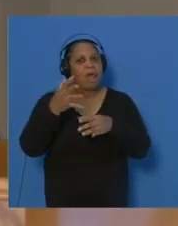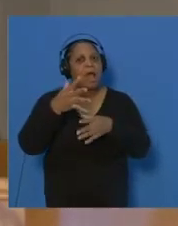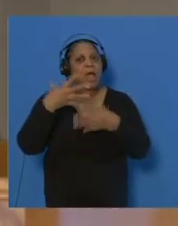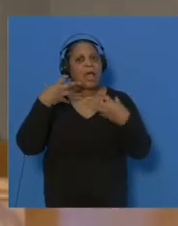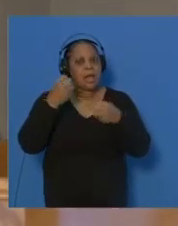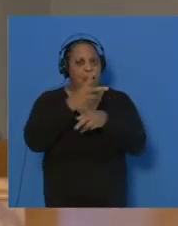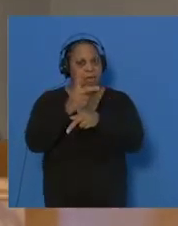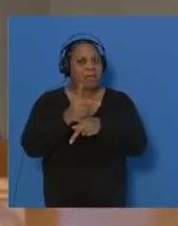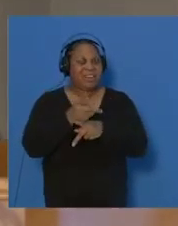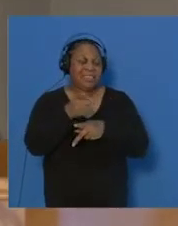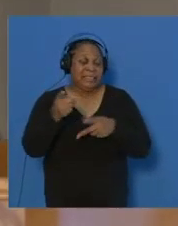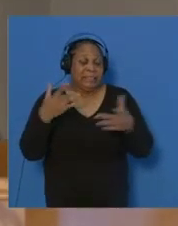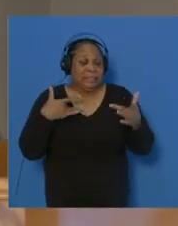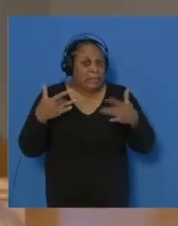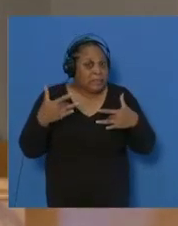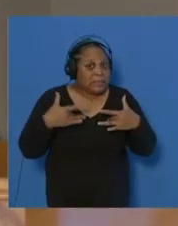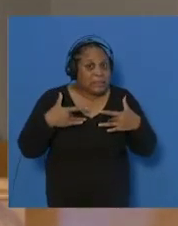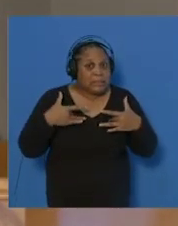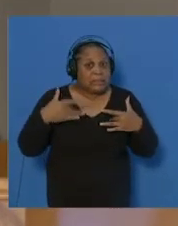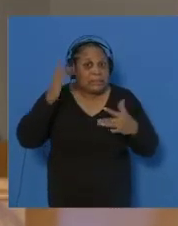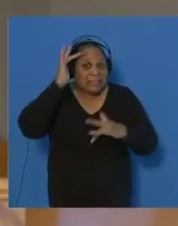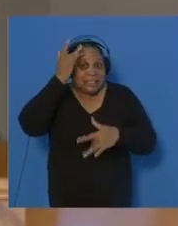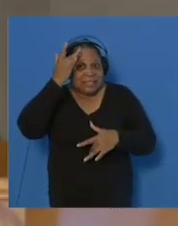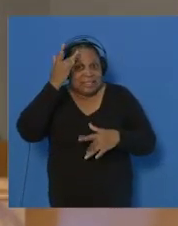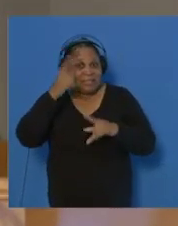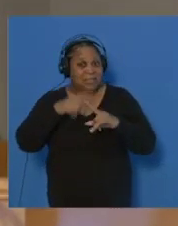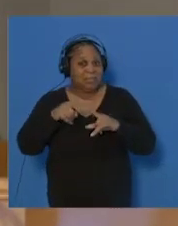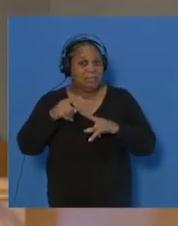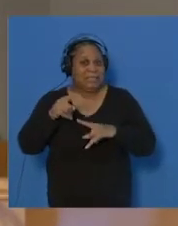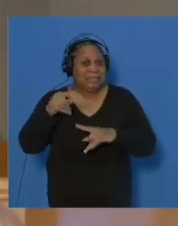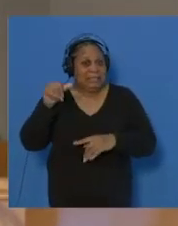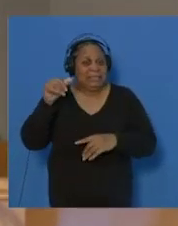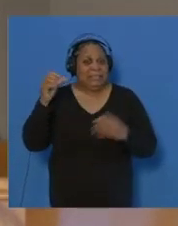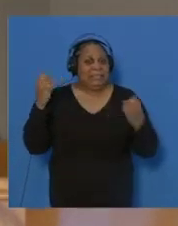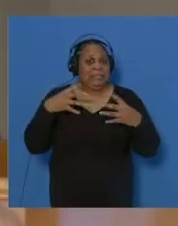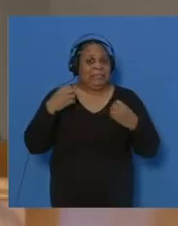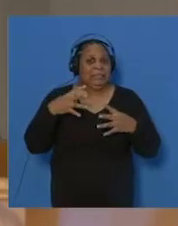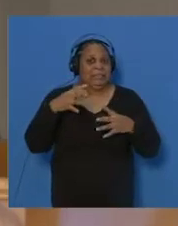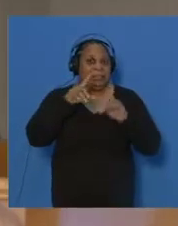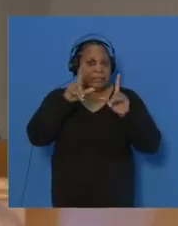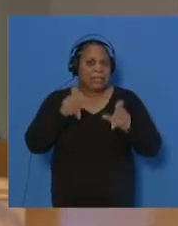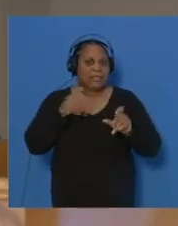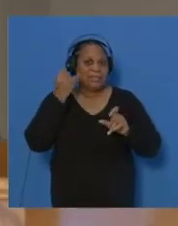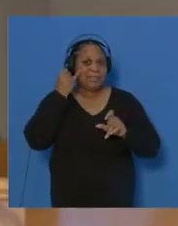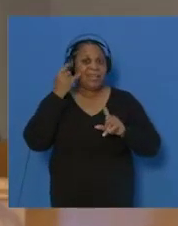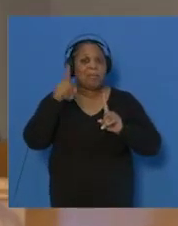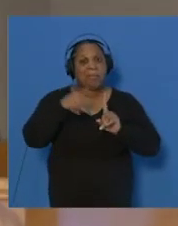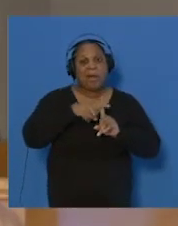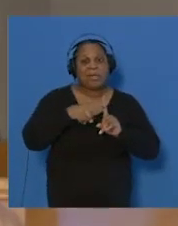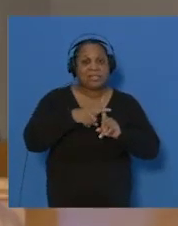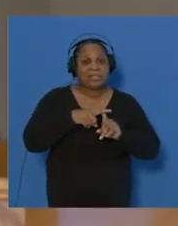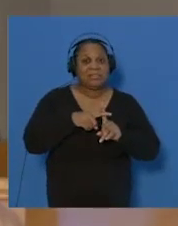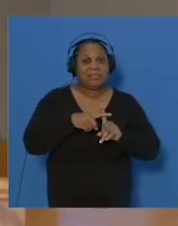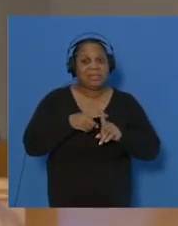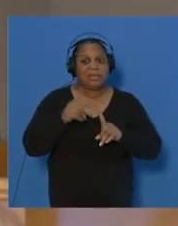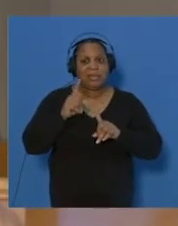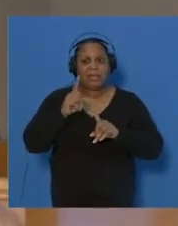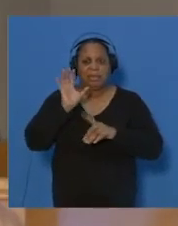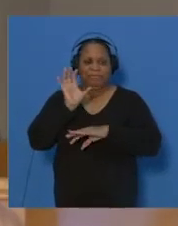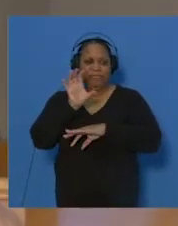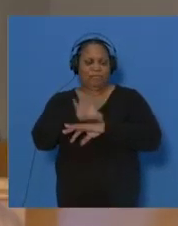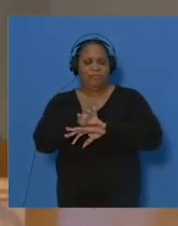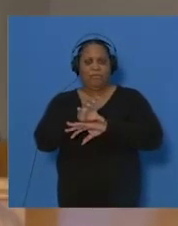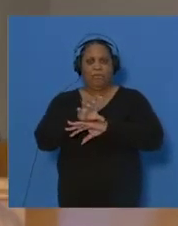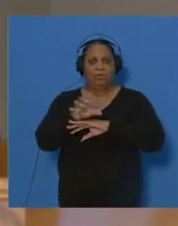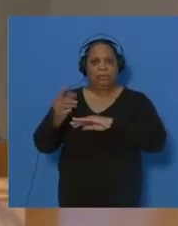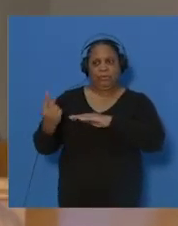worry that they might have the virus but are reluctant to get tested because if they are positive and forced in self-quarantine, they are